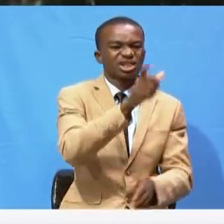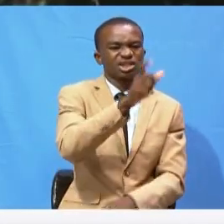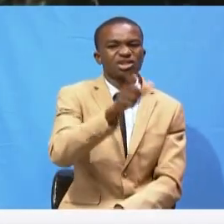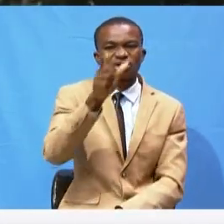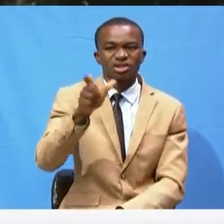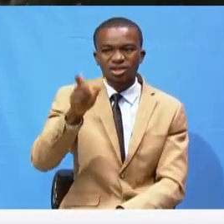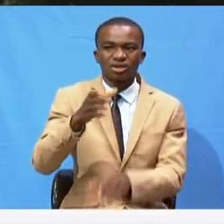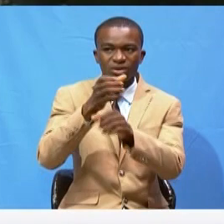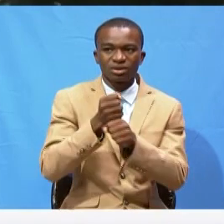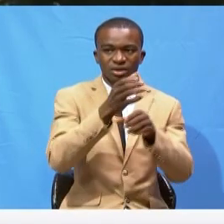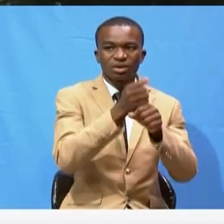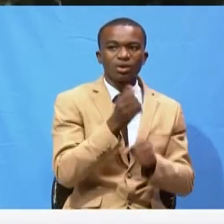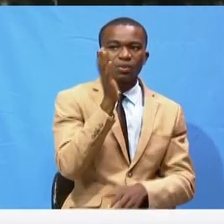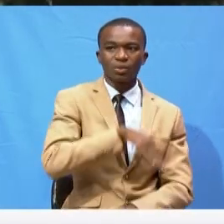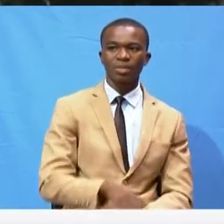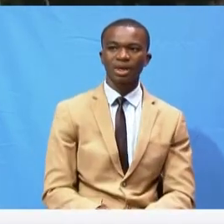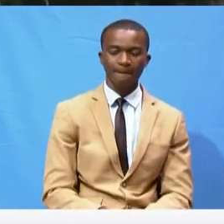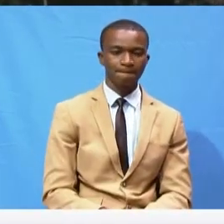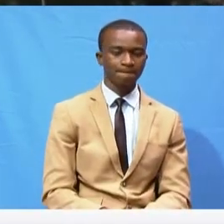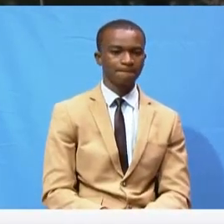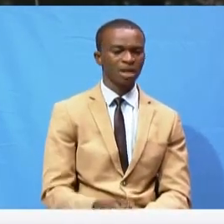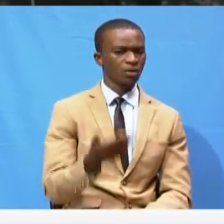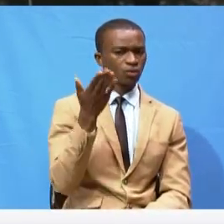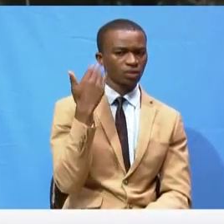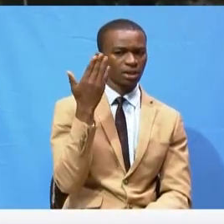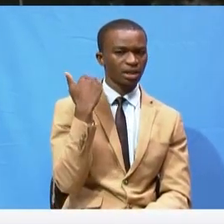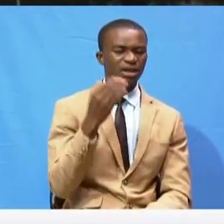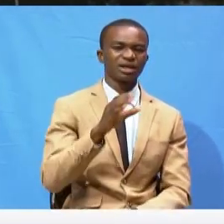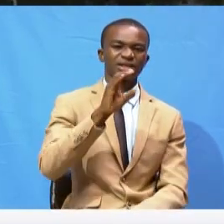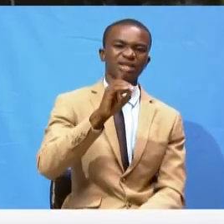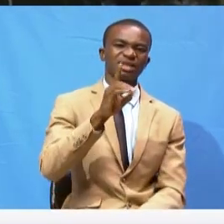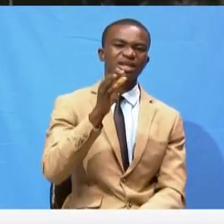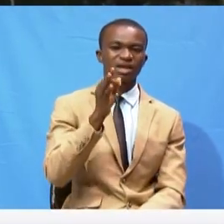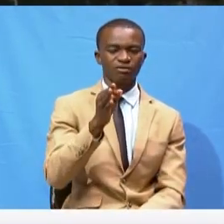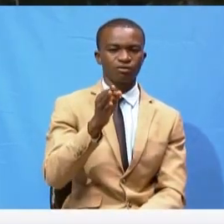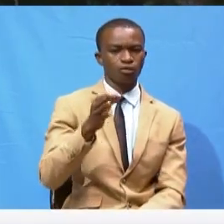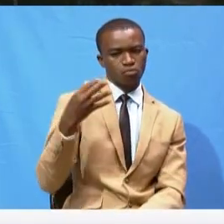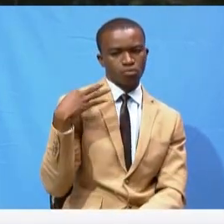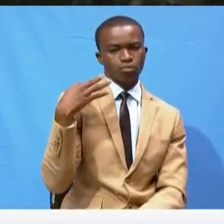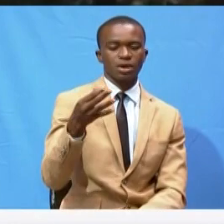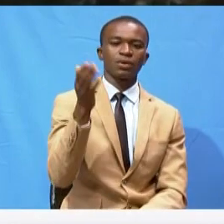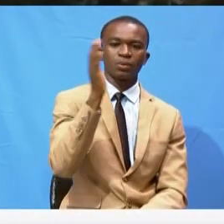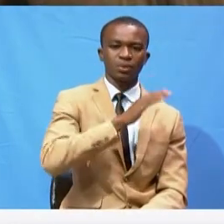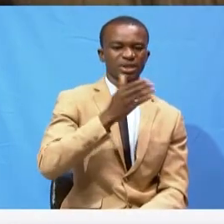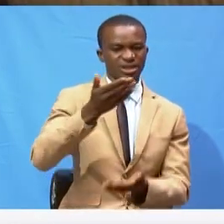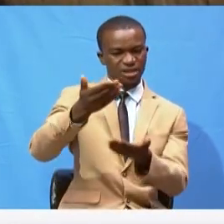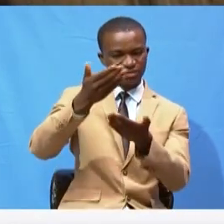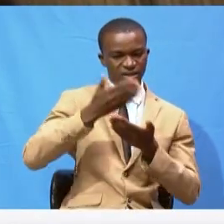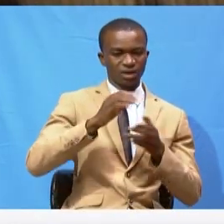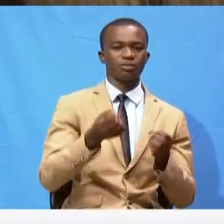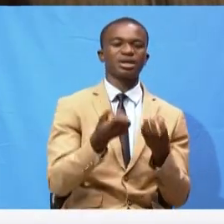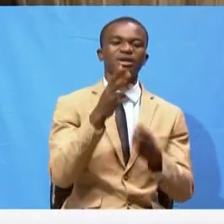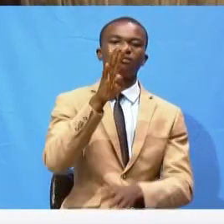for empowering us. We applied for CDF funding and we were given 40,000. 20,000 was spent